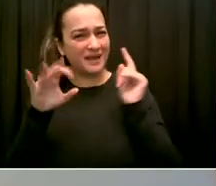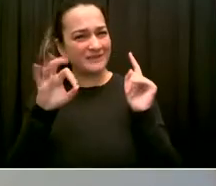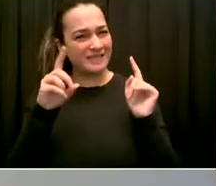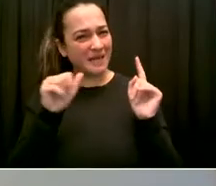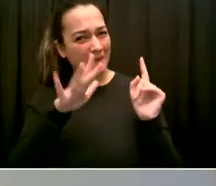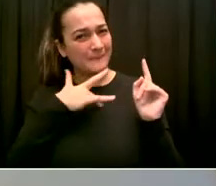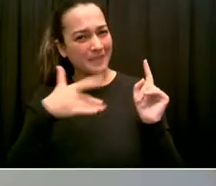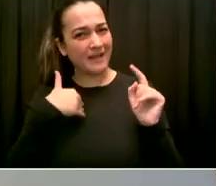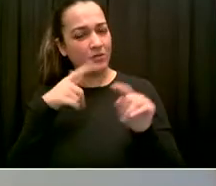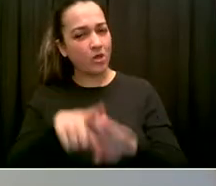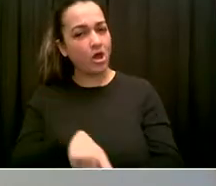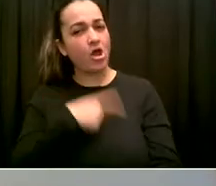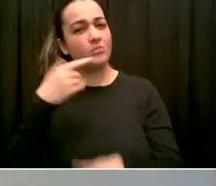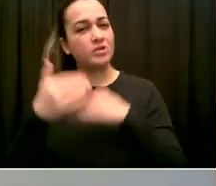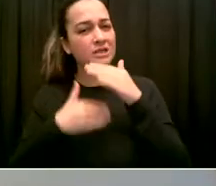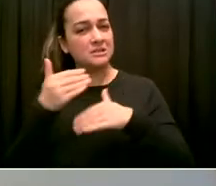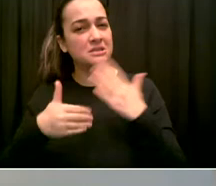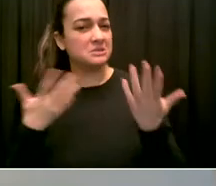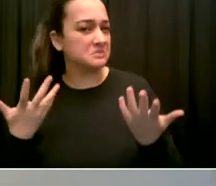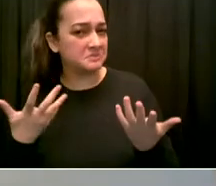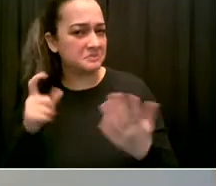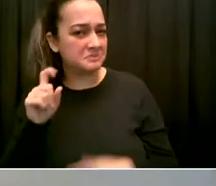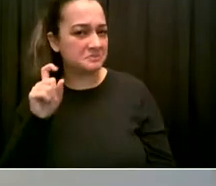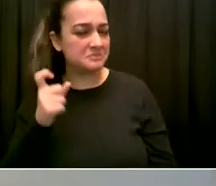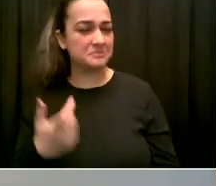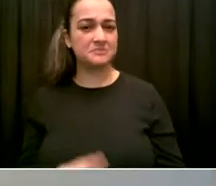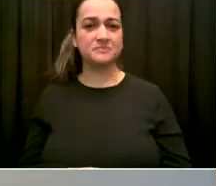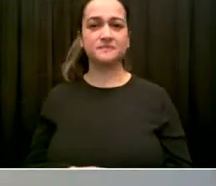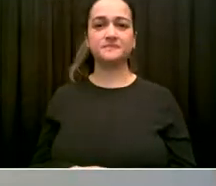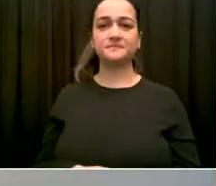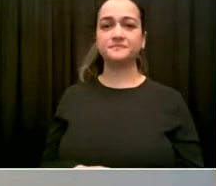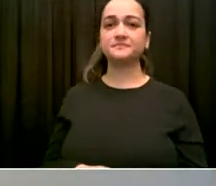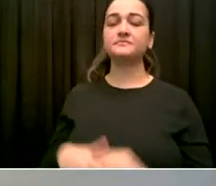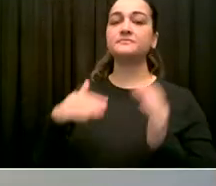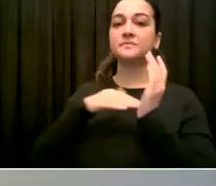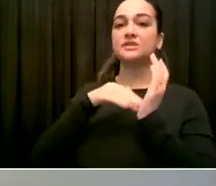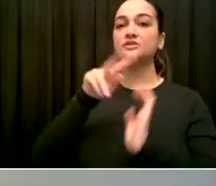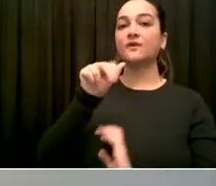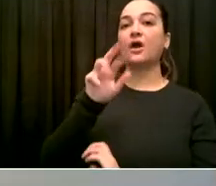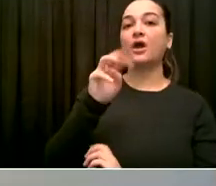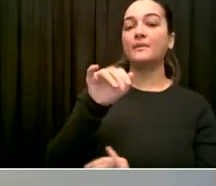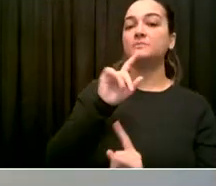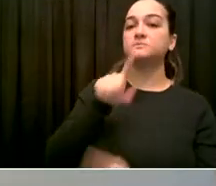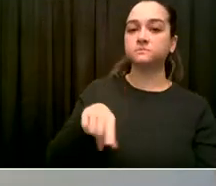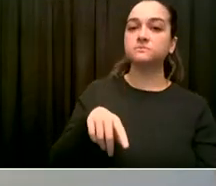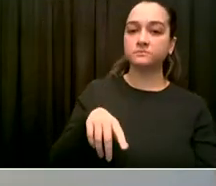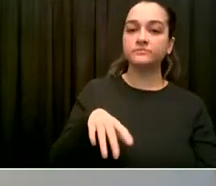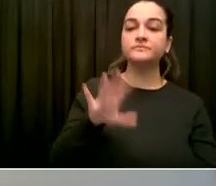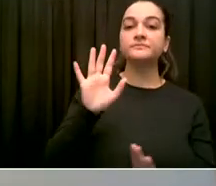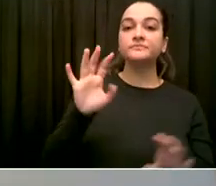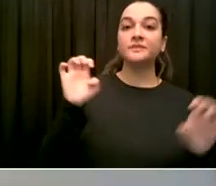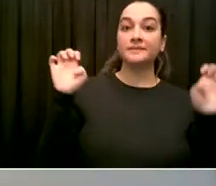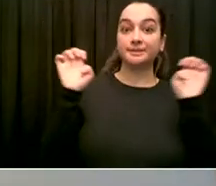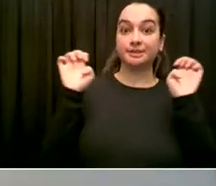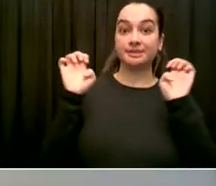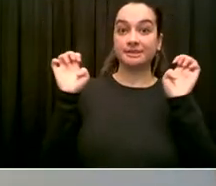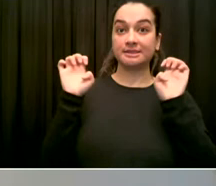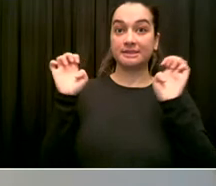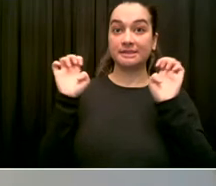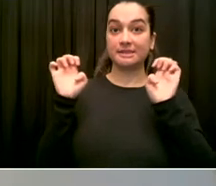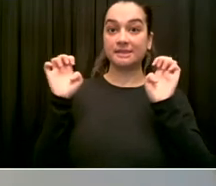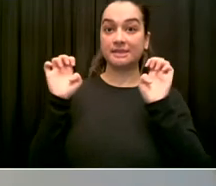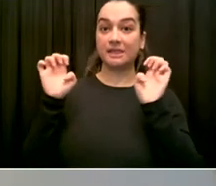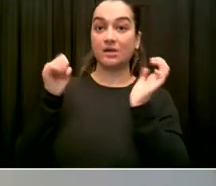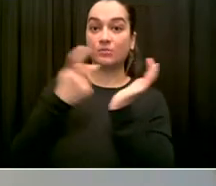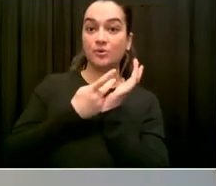authorization versus an approval. And there are basically, you know, as you note, that all of the steps that were used